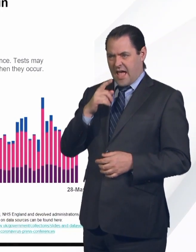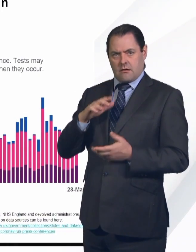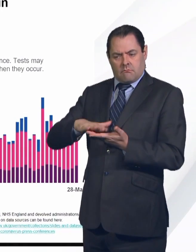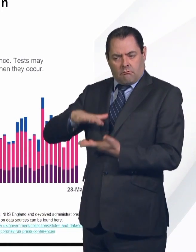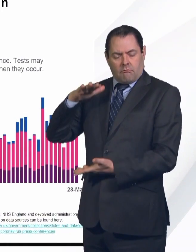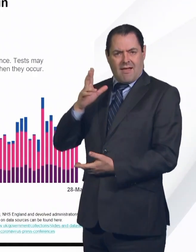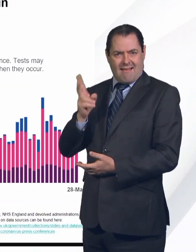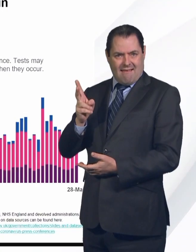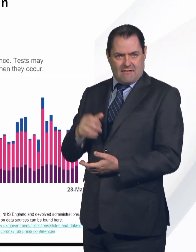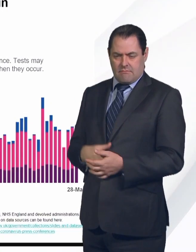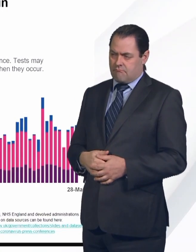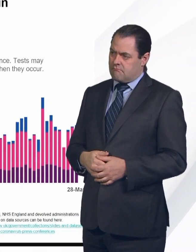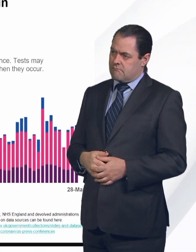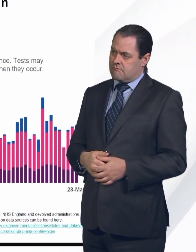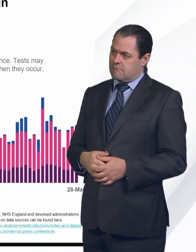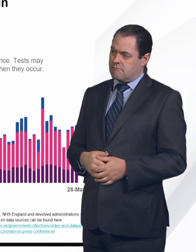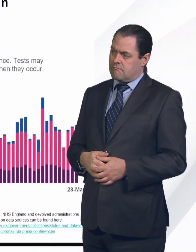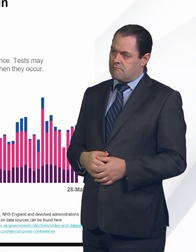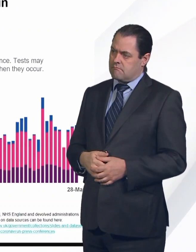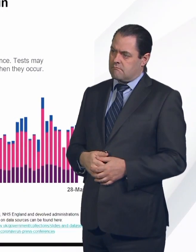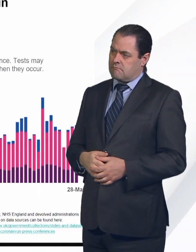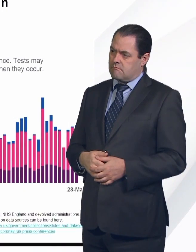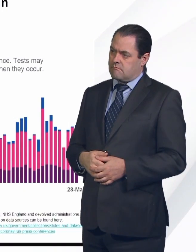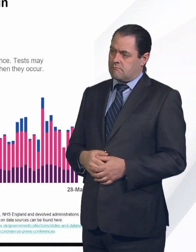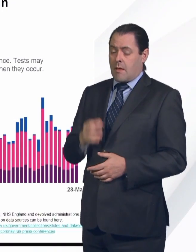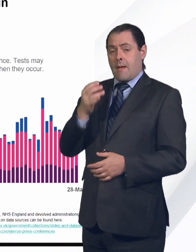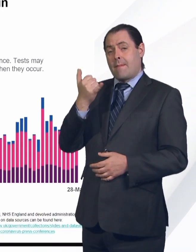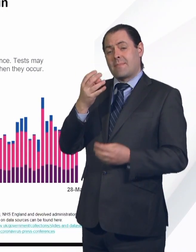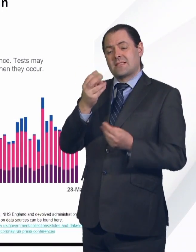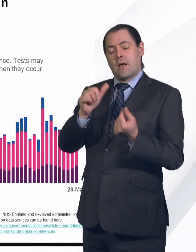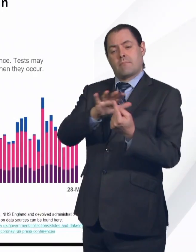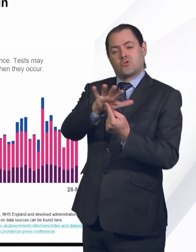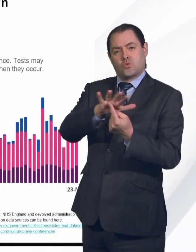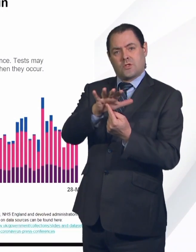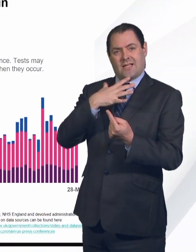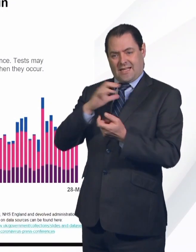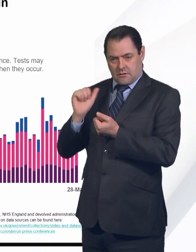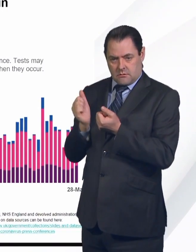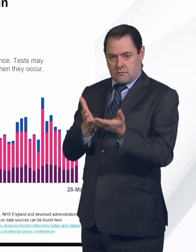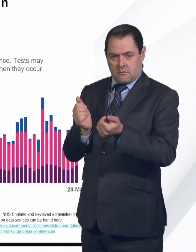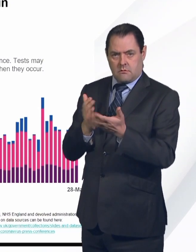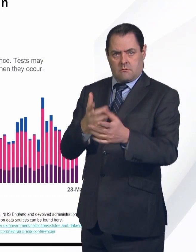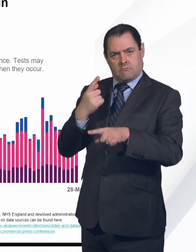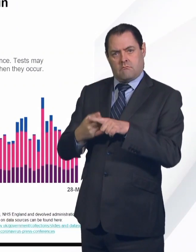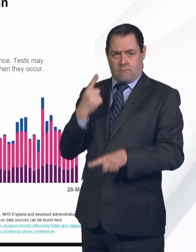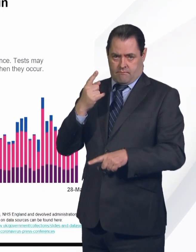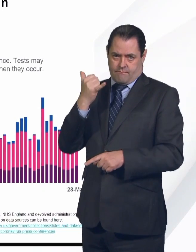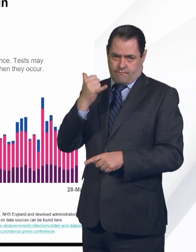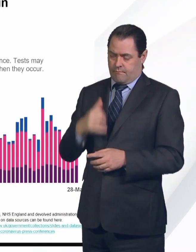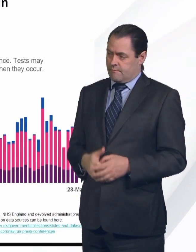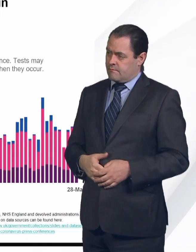stocks, although we recognise there may be some settings that require urgent restocking on